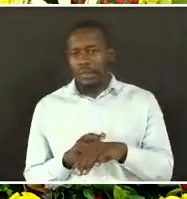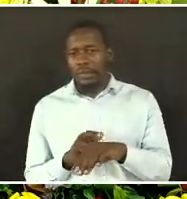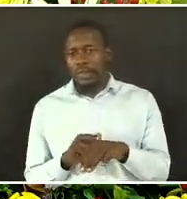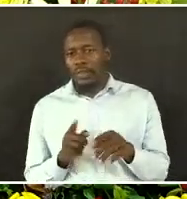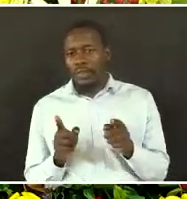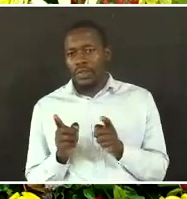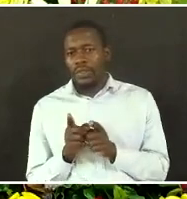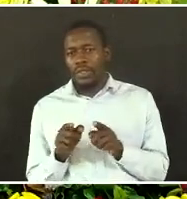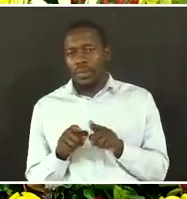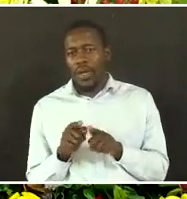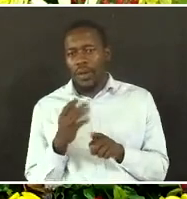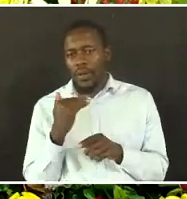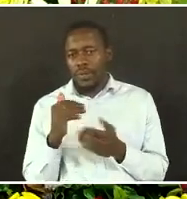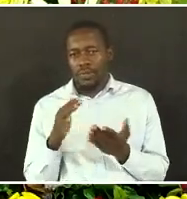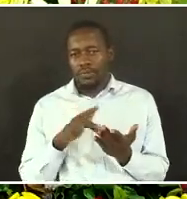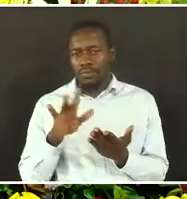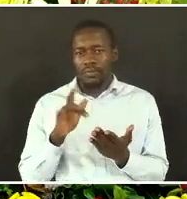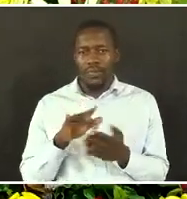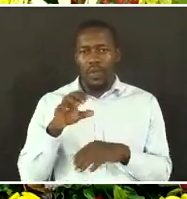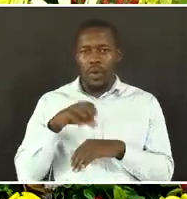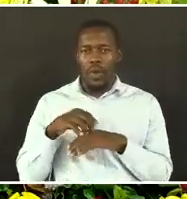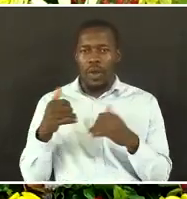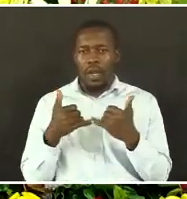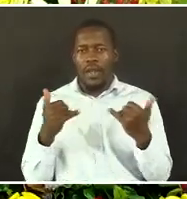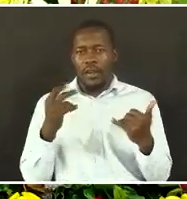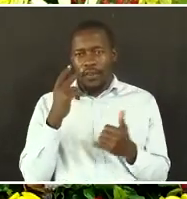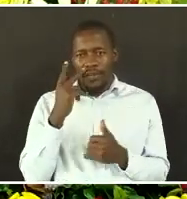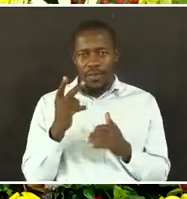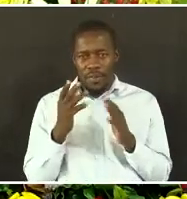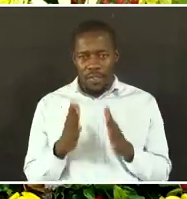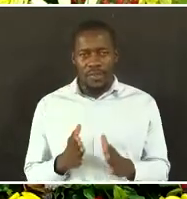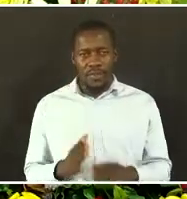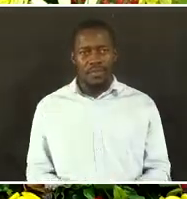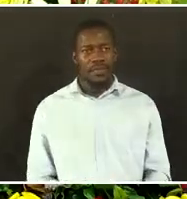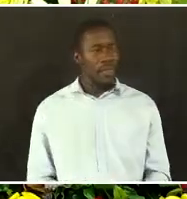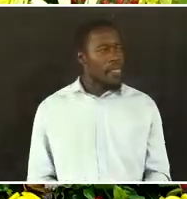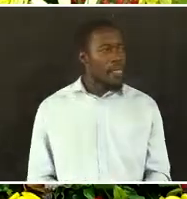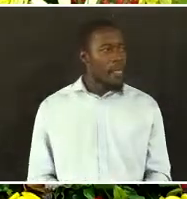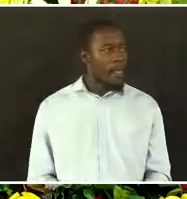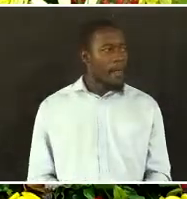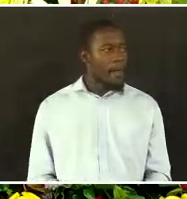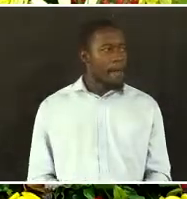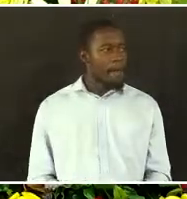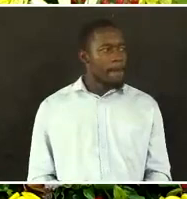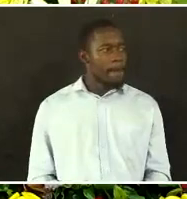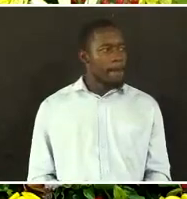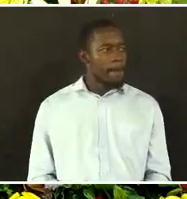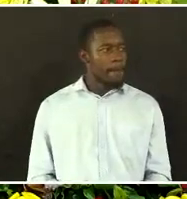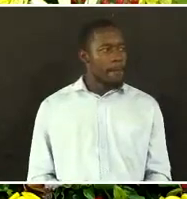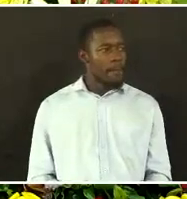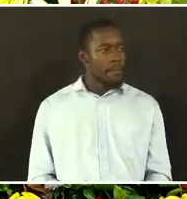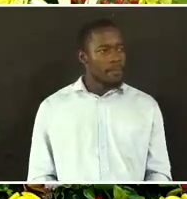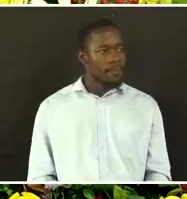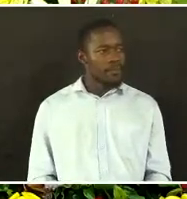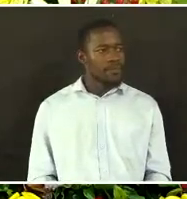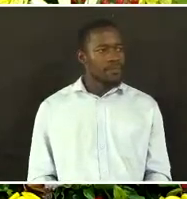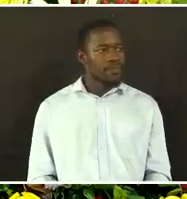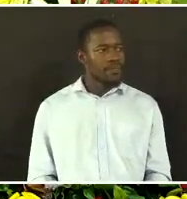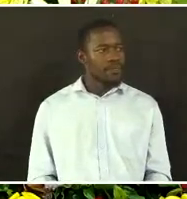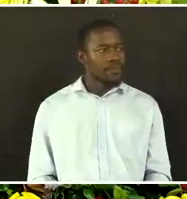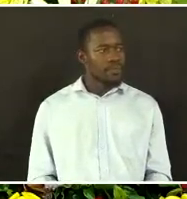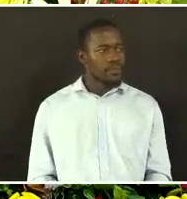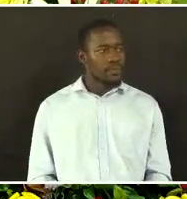the online viewers' chat, kindly tell us how we can synergize in